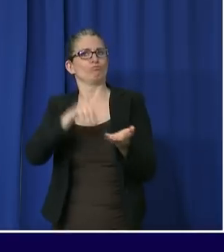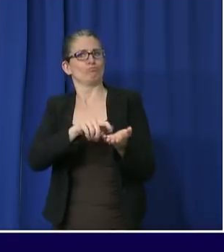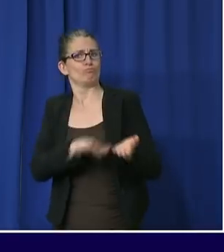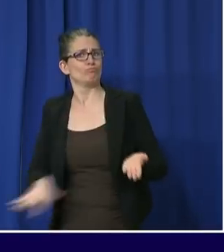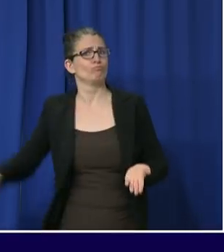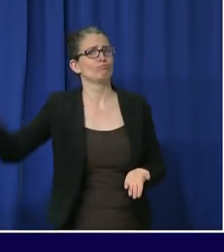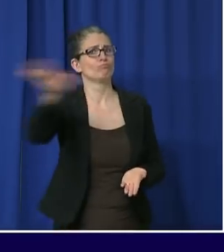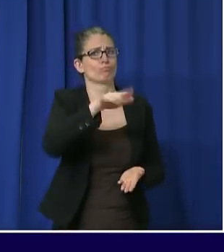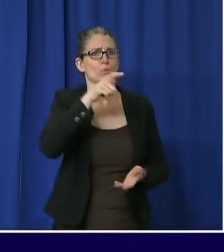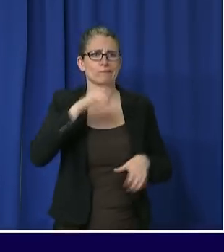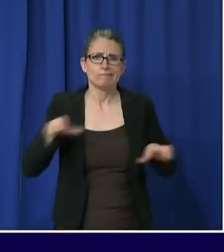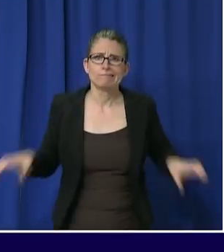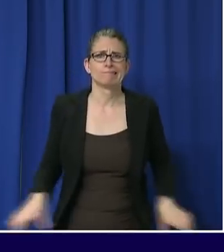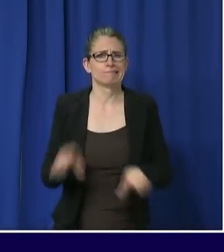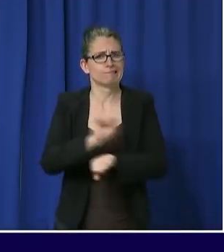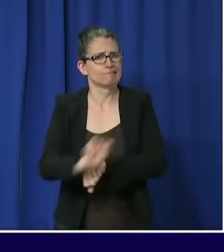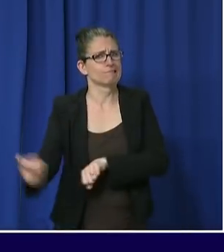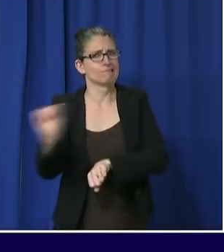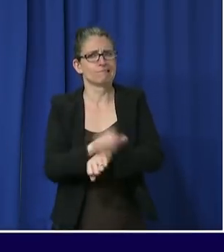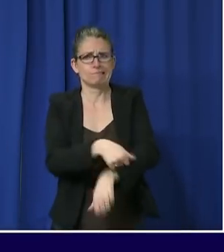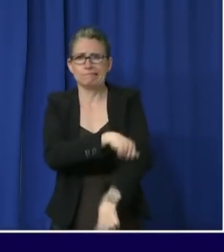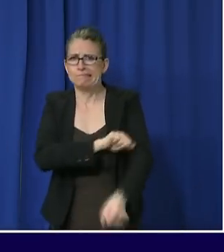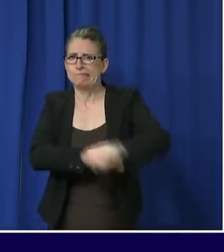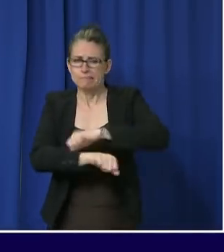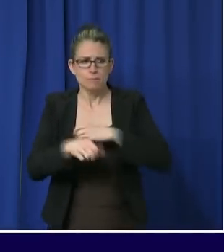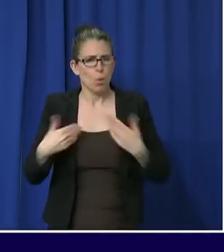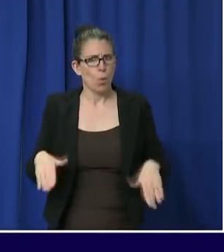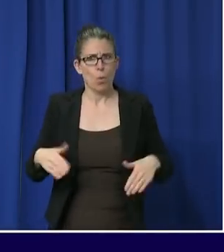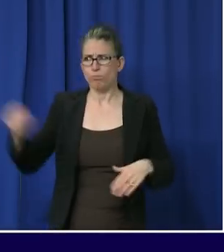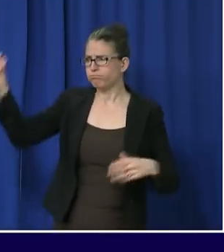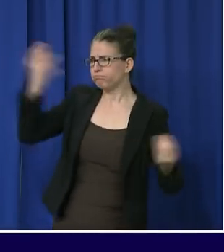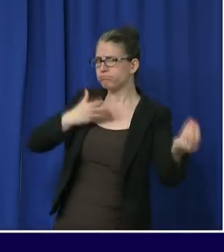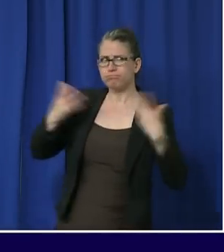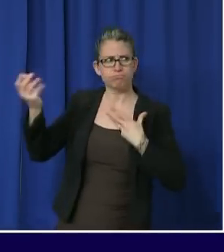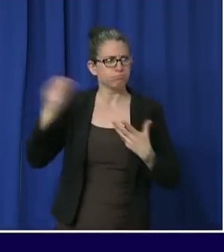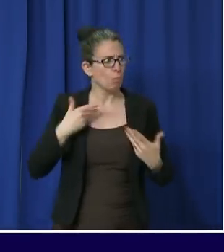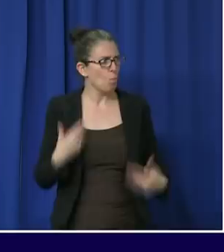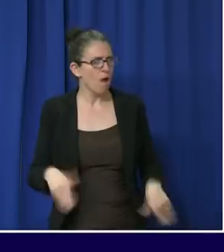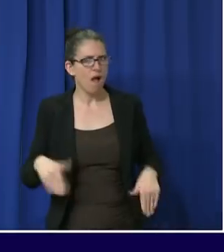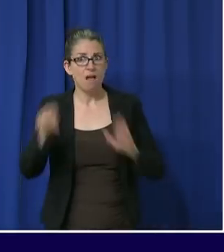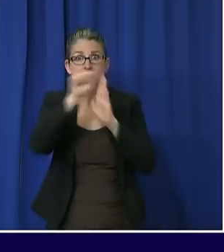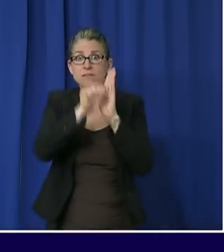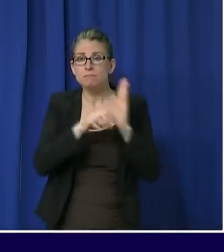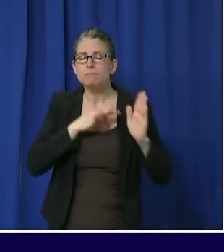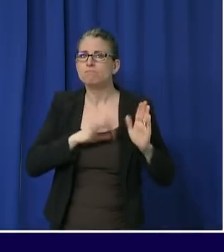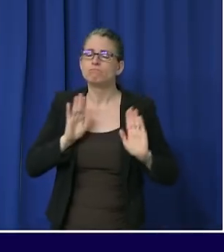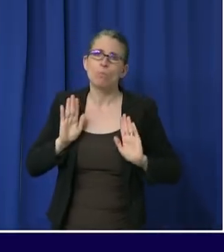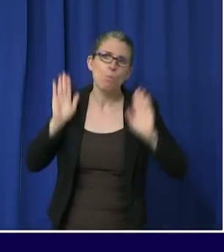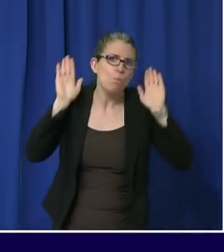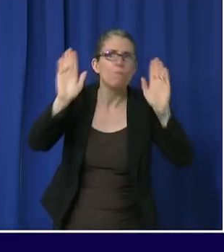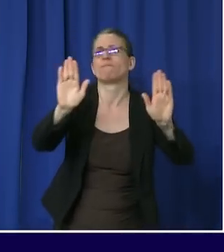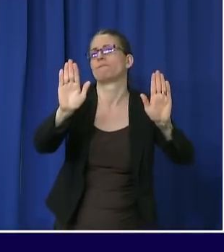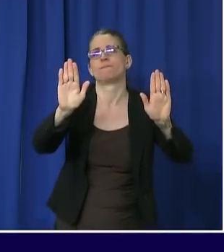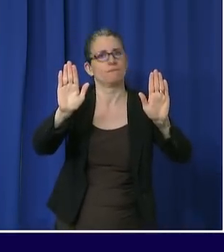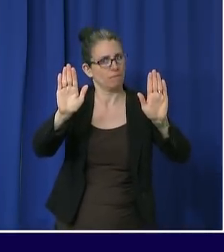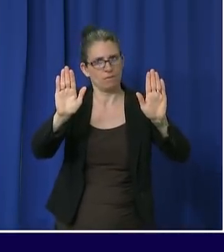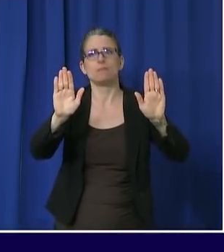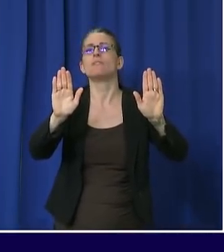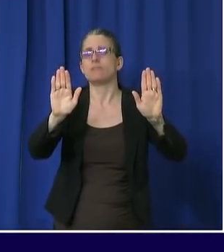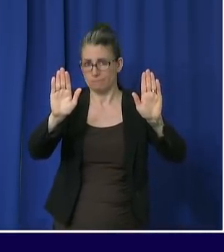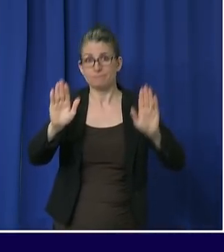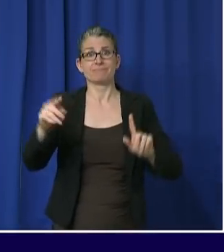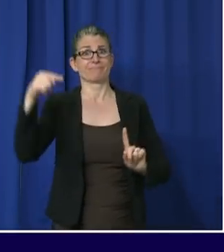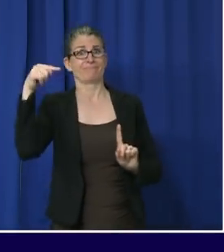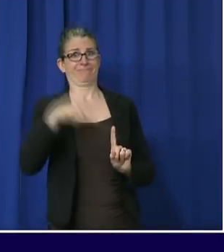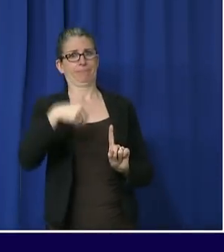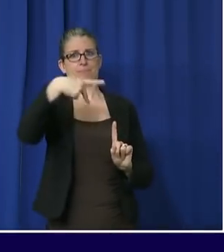that has been really, truly remarkable across the state. We've talked a lot about PPE and the shortage statewide as well